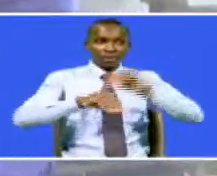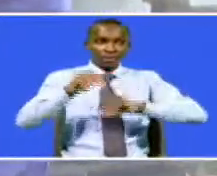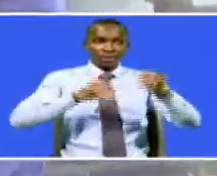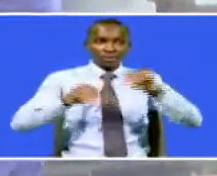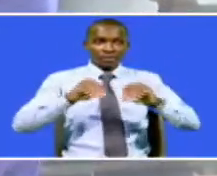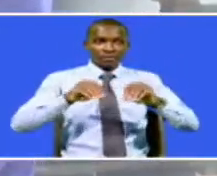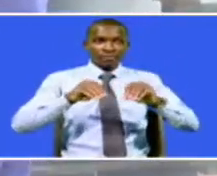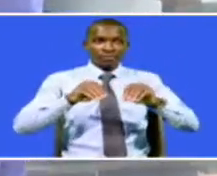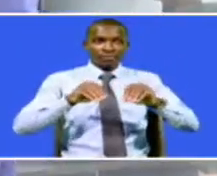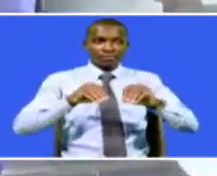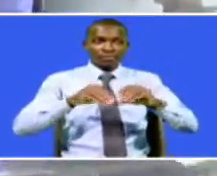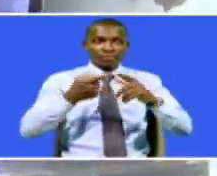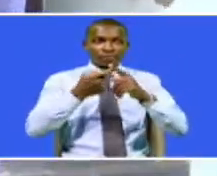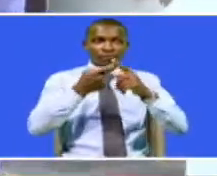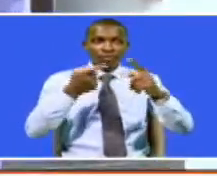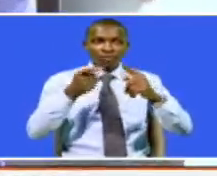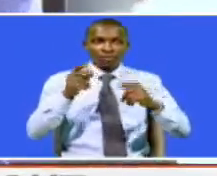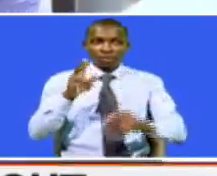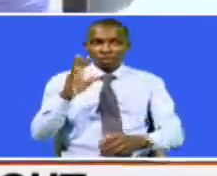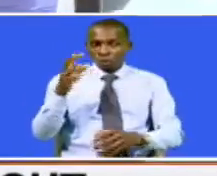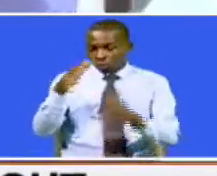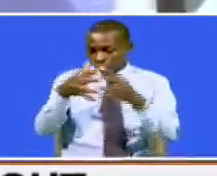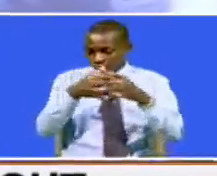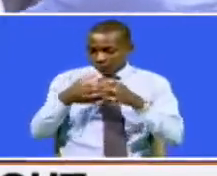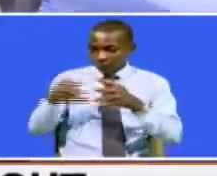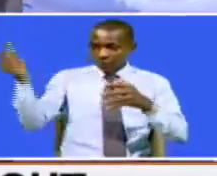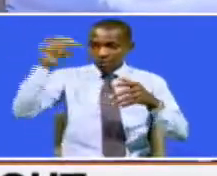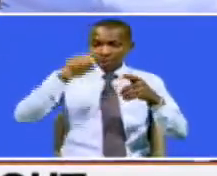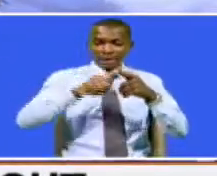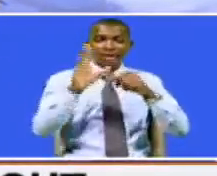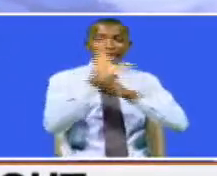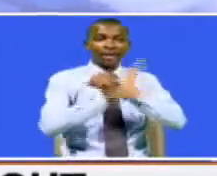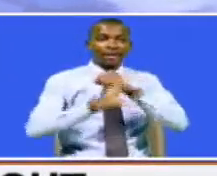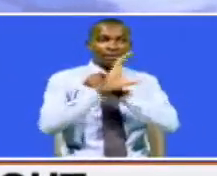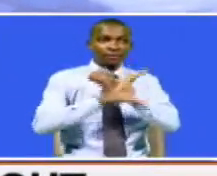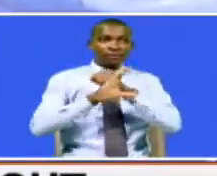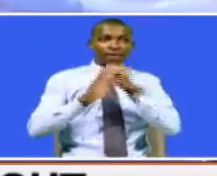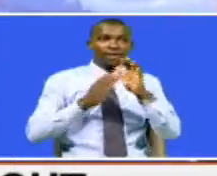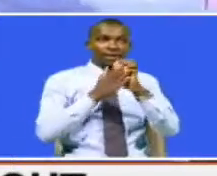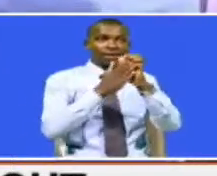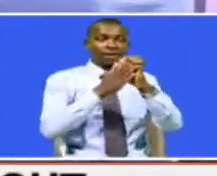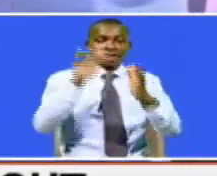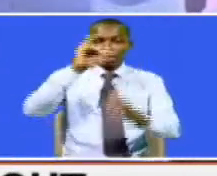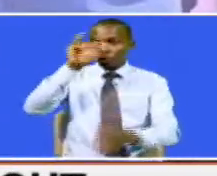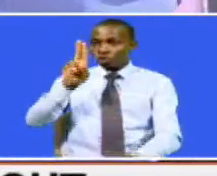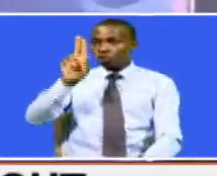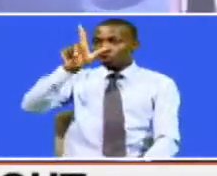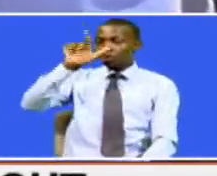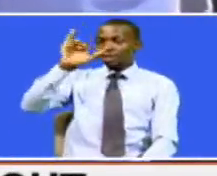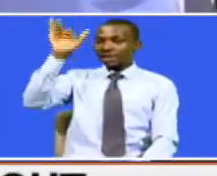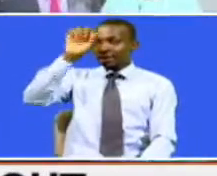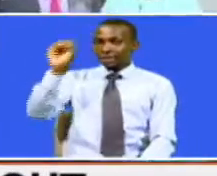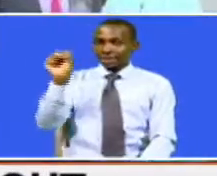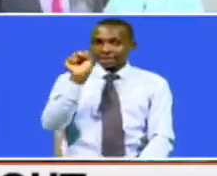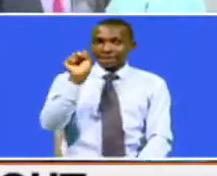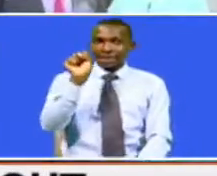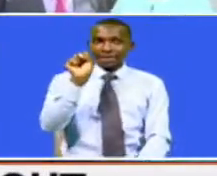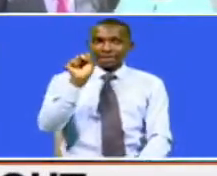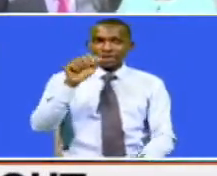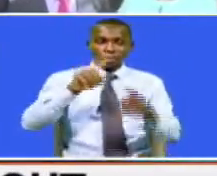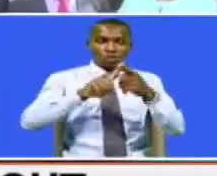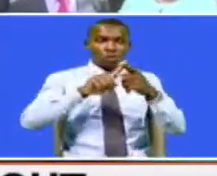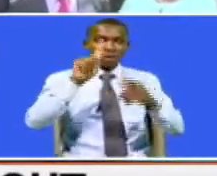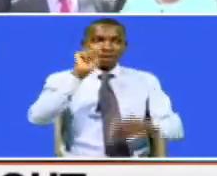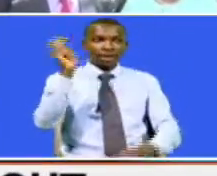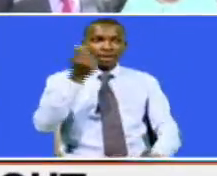congressional delegation from the United States touched down in the country. Led by junior senator from Delaware, Chris Coons, Kenya